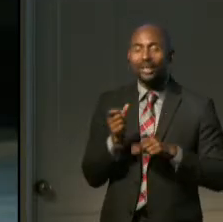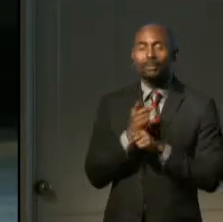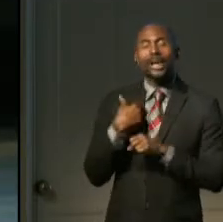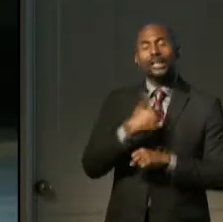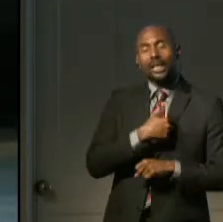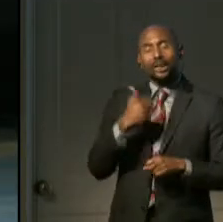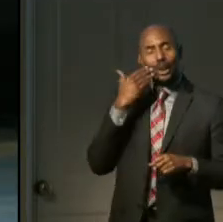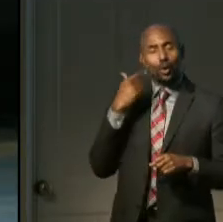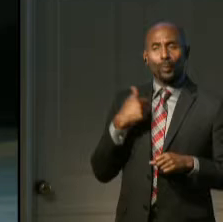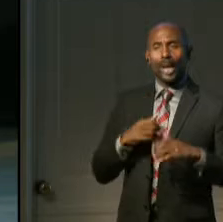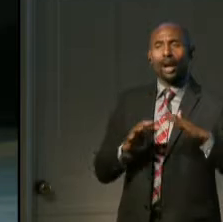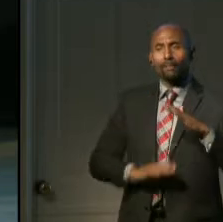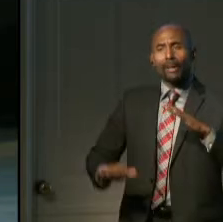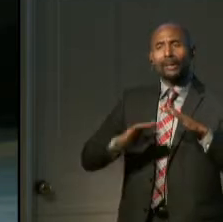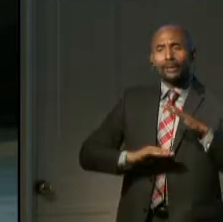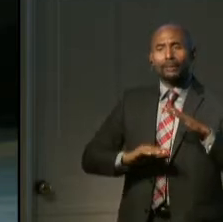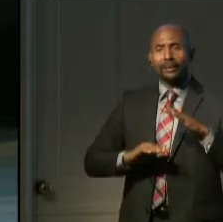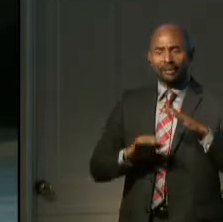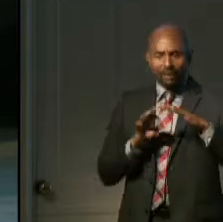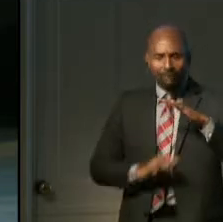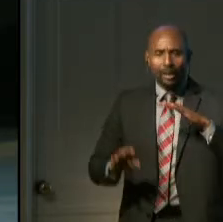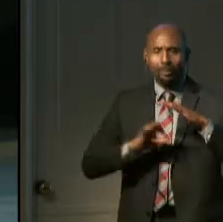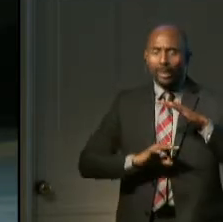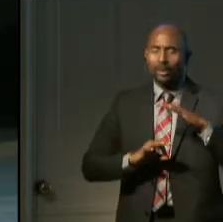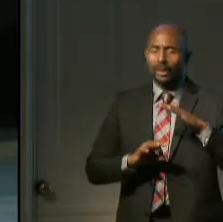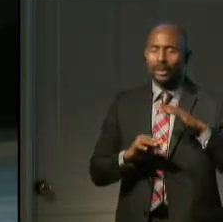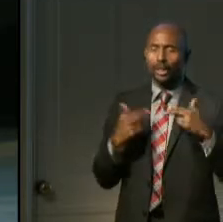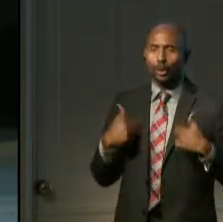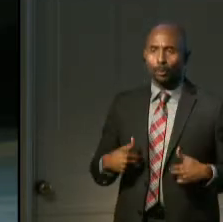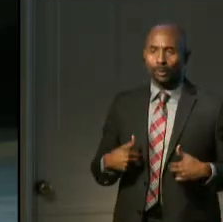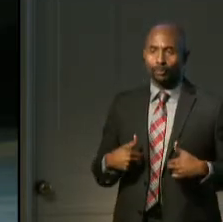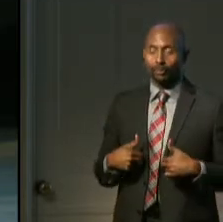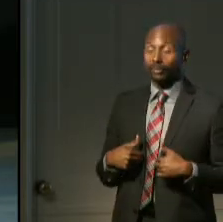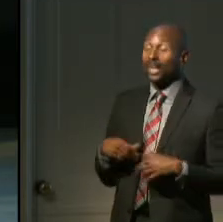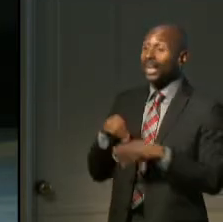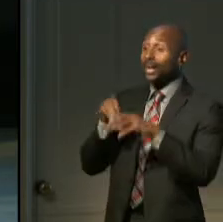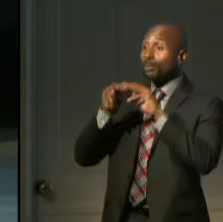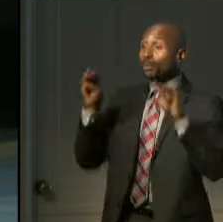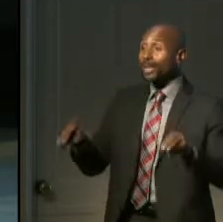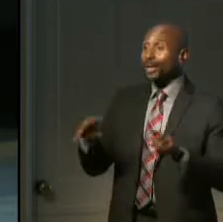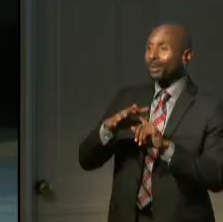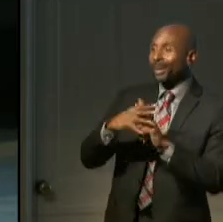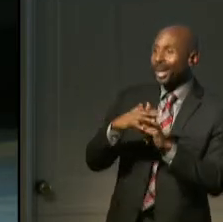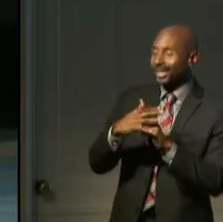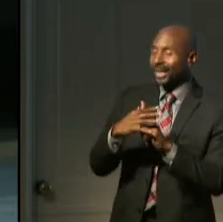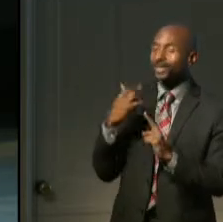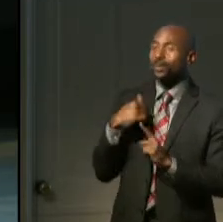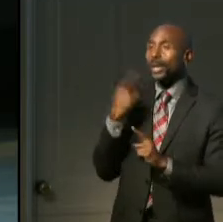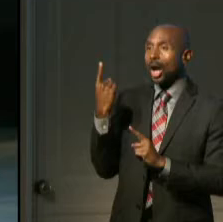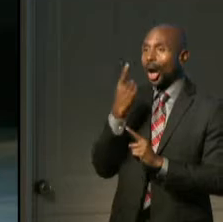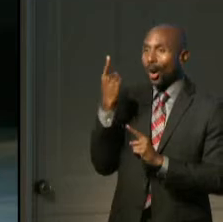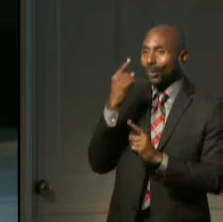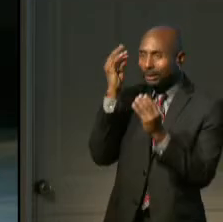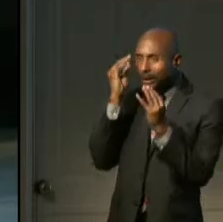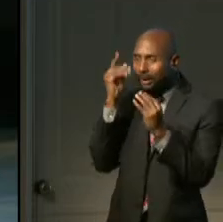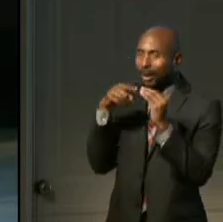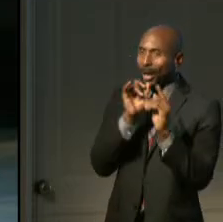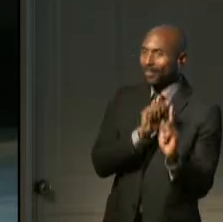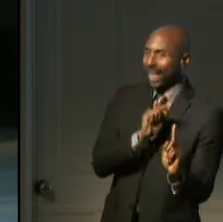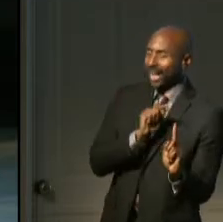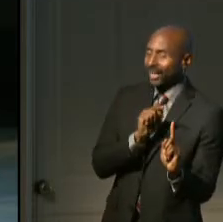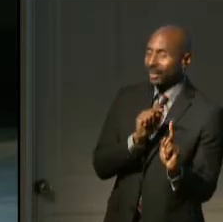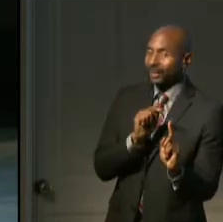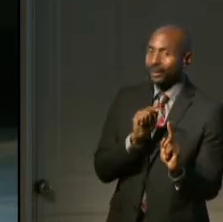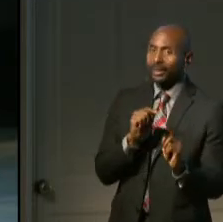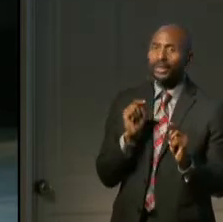the museum world, we're constantly thinking about this. What stories are we telling to future generations?